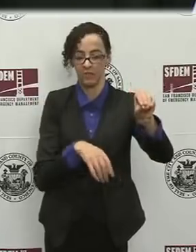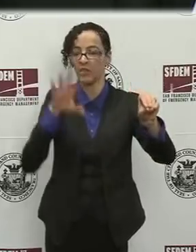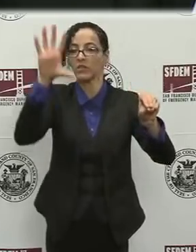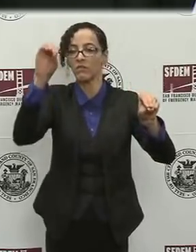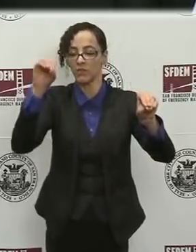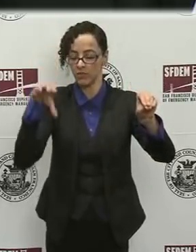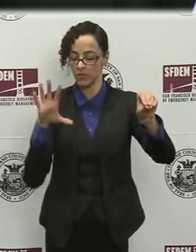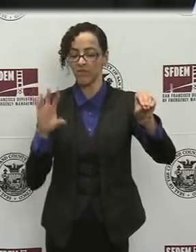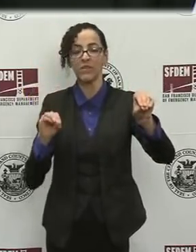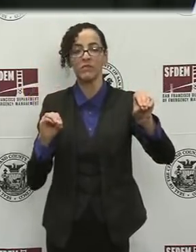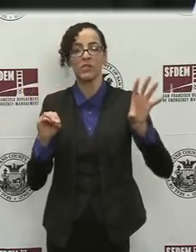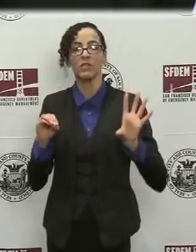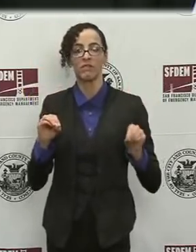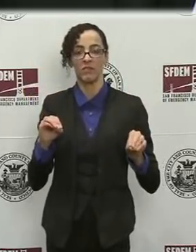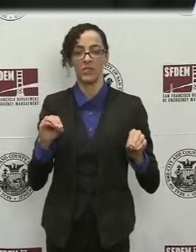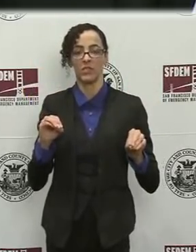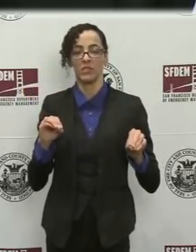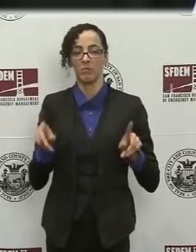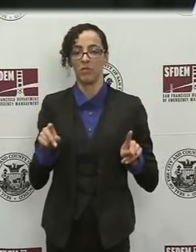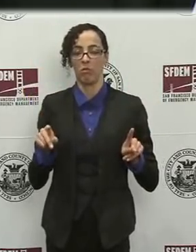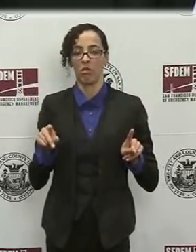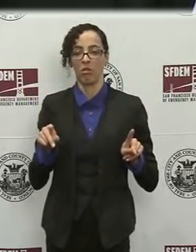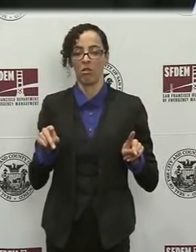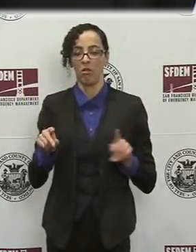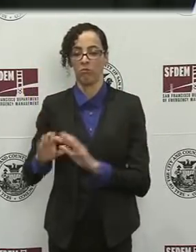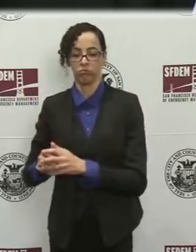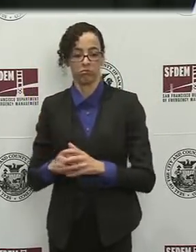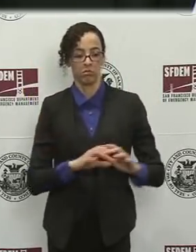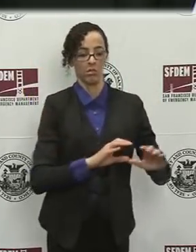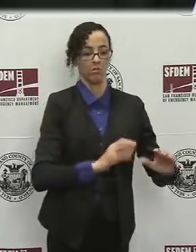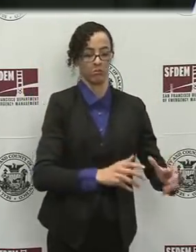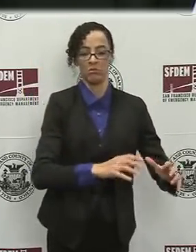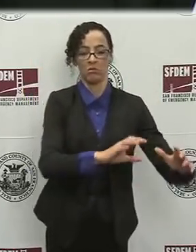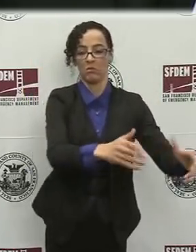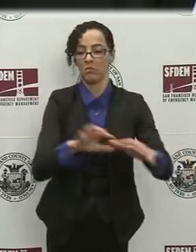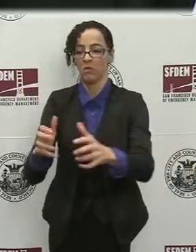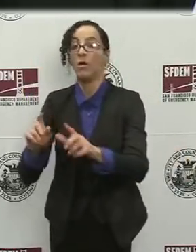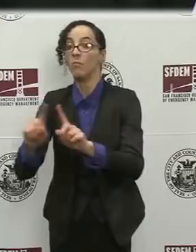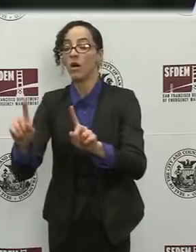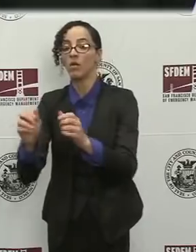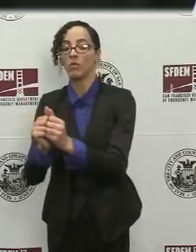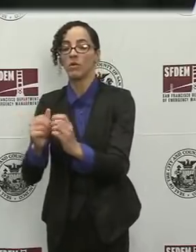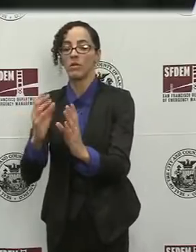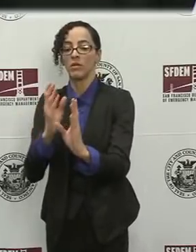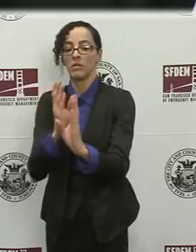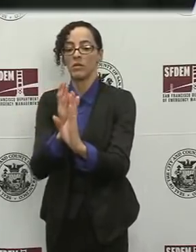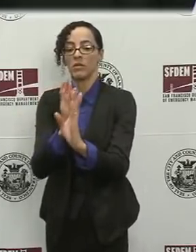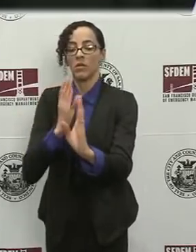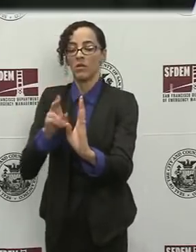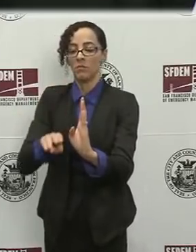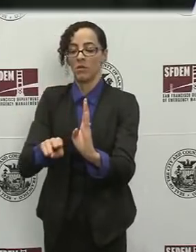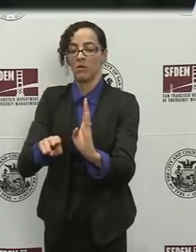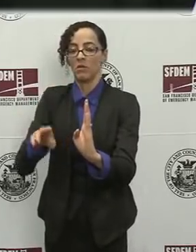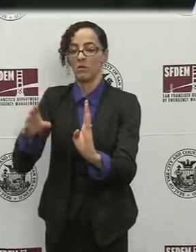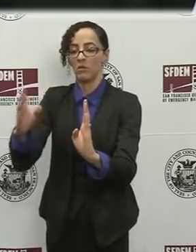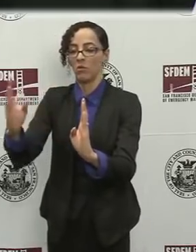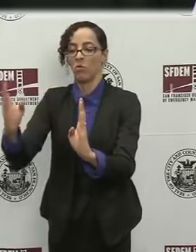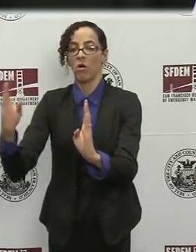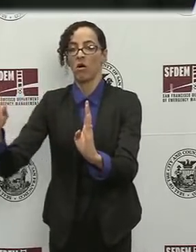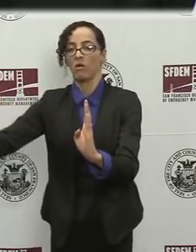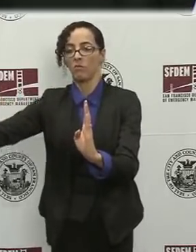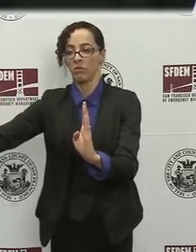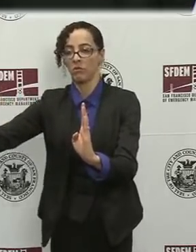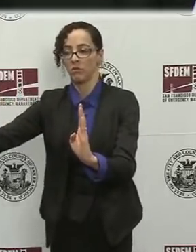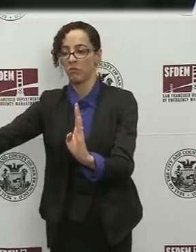partition, creating that necessary physical distance as well as a wall or partition to create